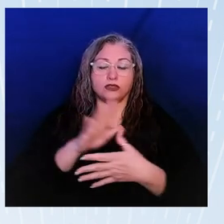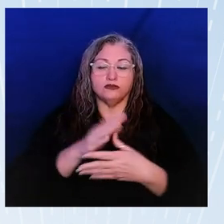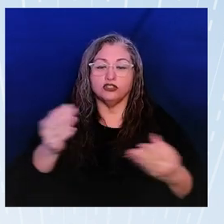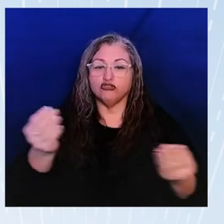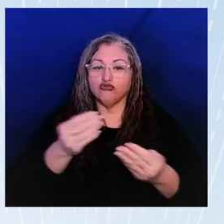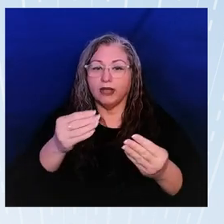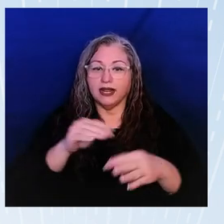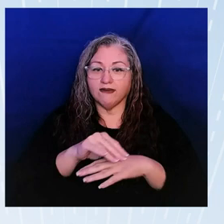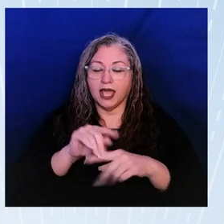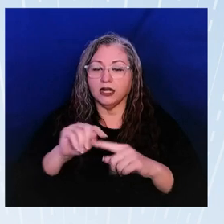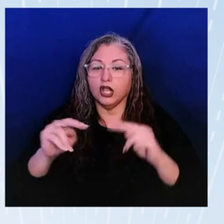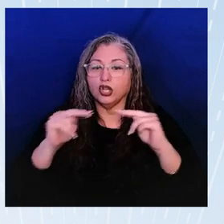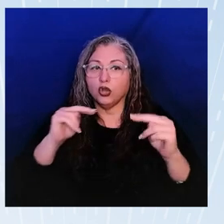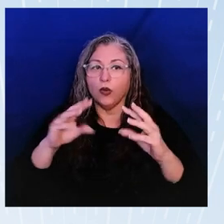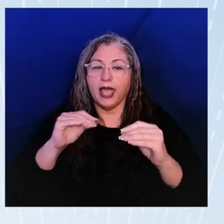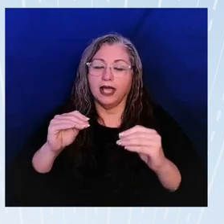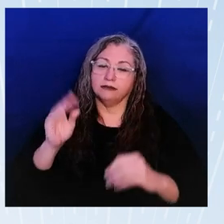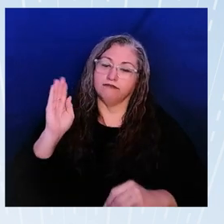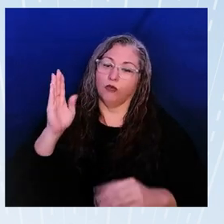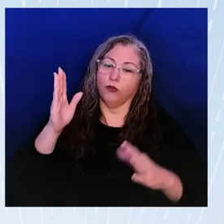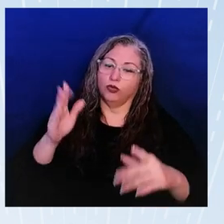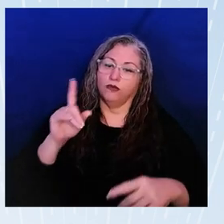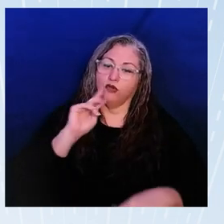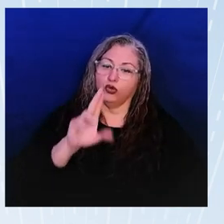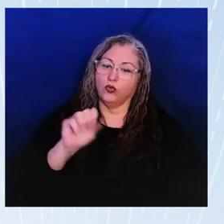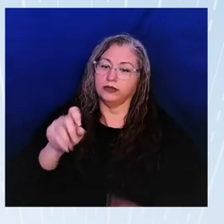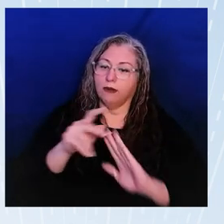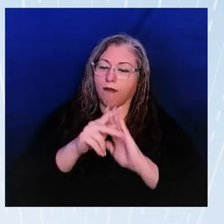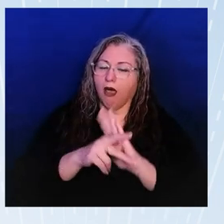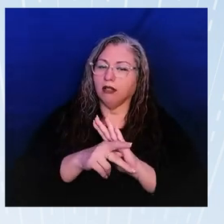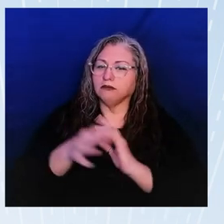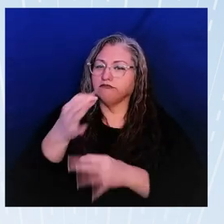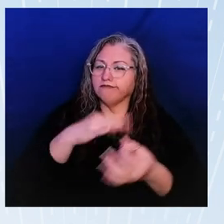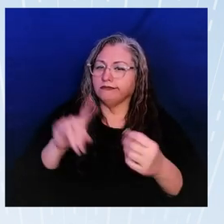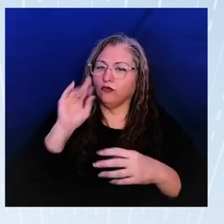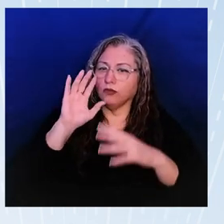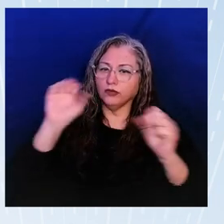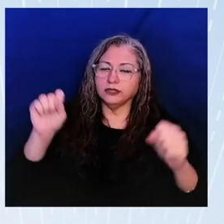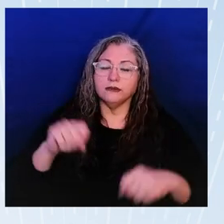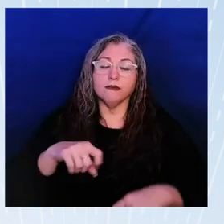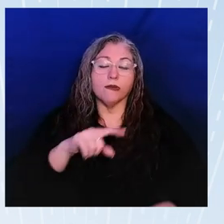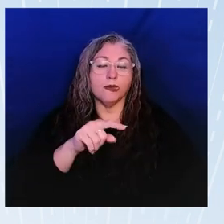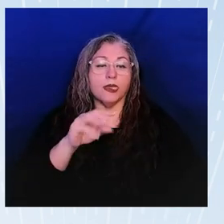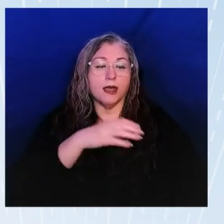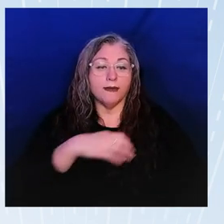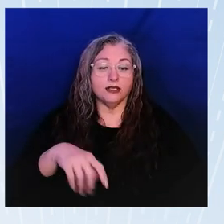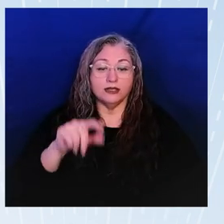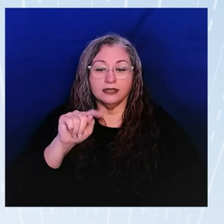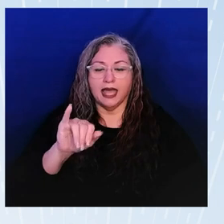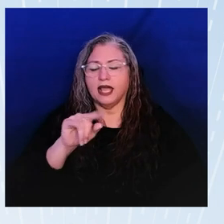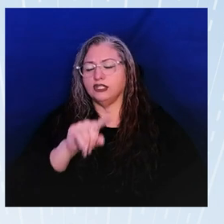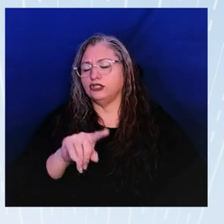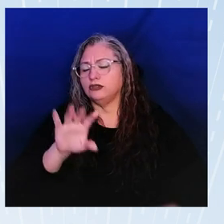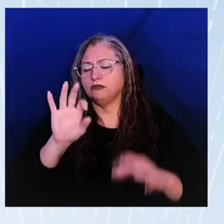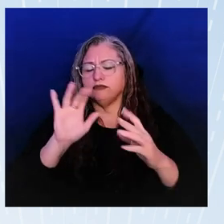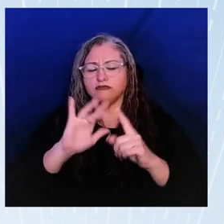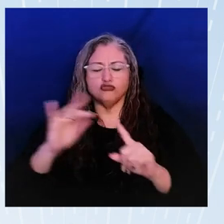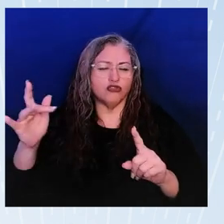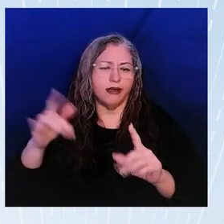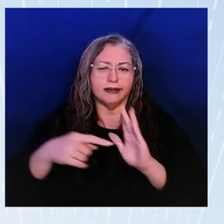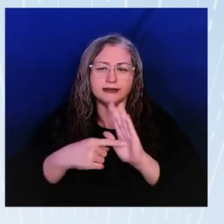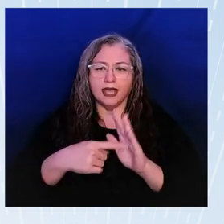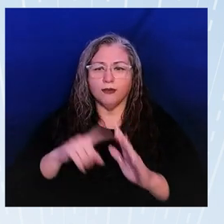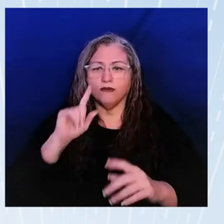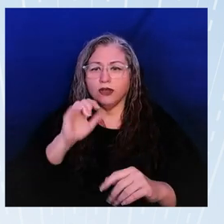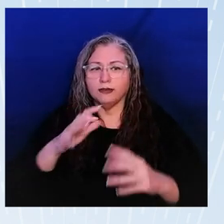Negotiator, and Spokesperson on U.S. Trade Policy for the President. Ambassador Tai is a shining example of leadership for our Asian American,